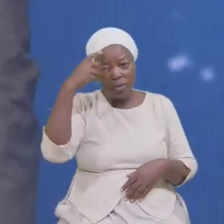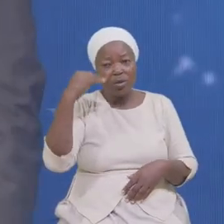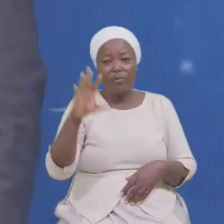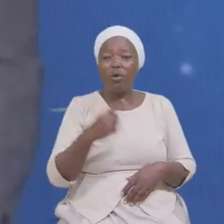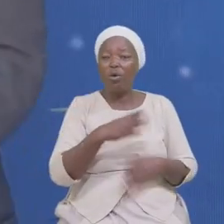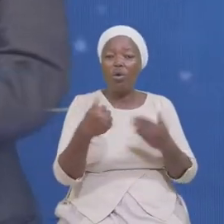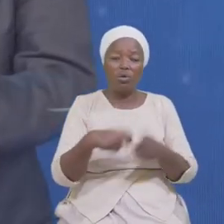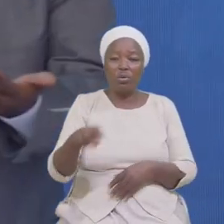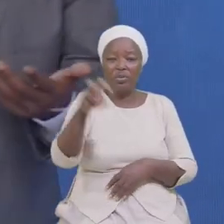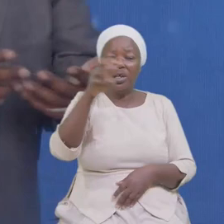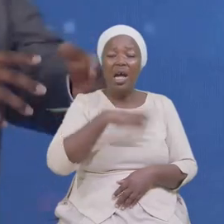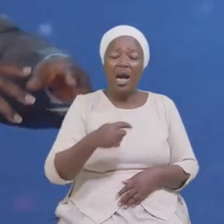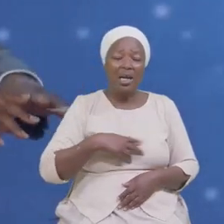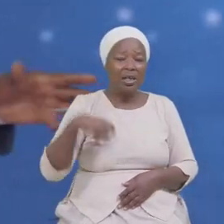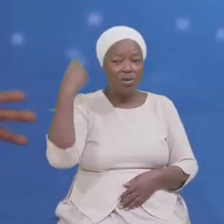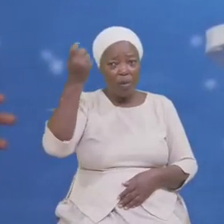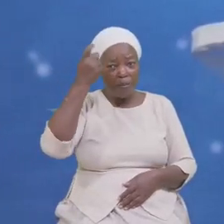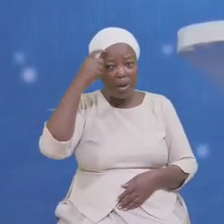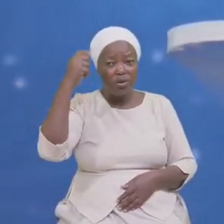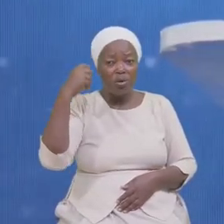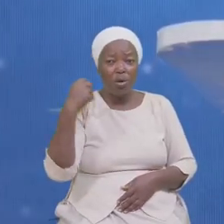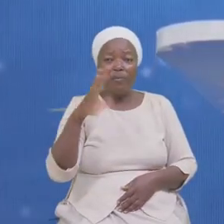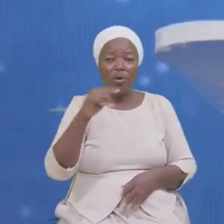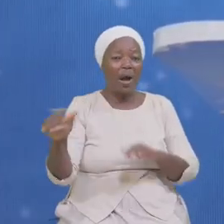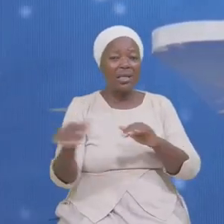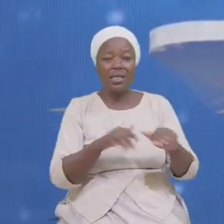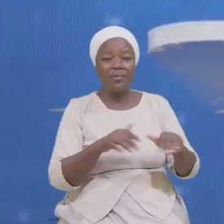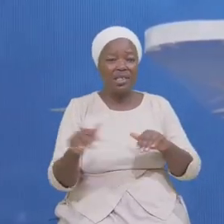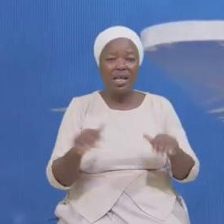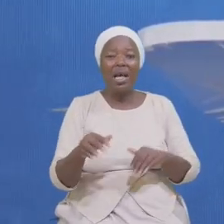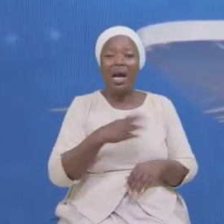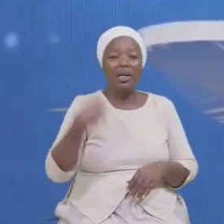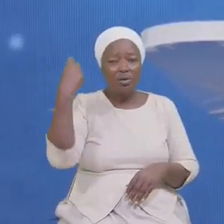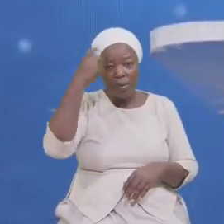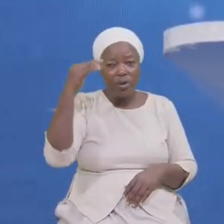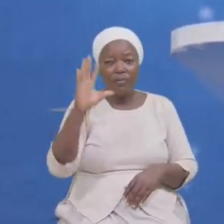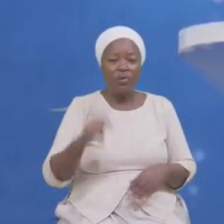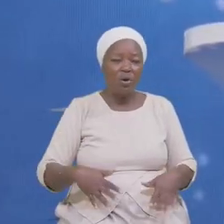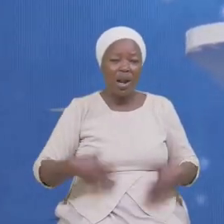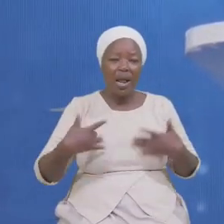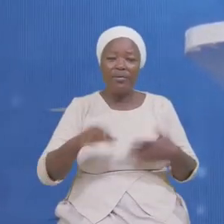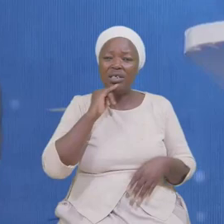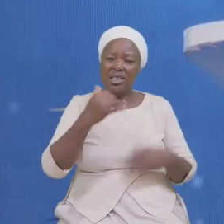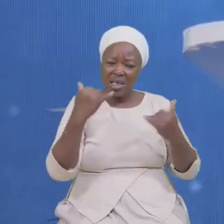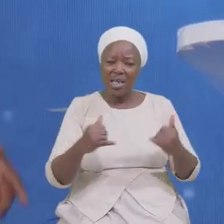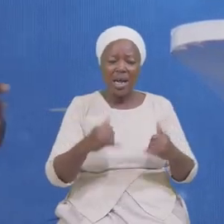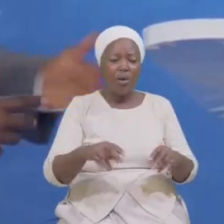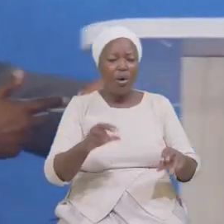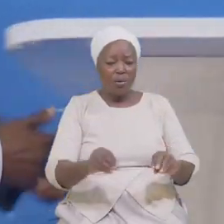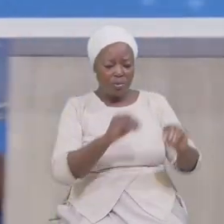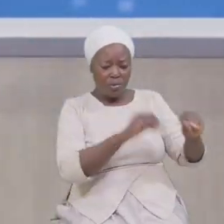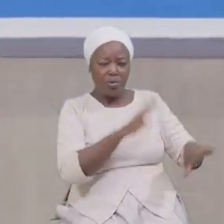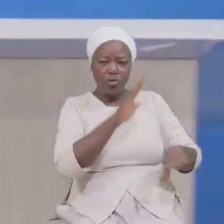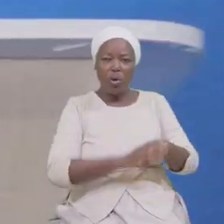the government of all your activities, the government of your life is now laid upon a